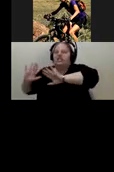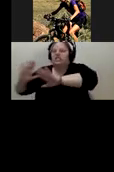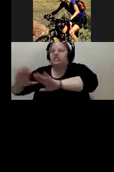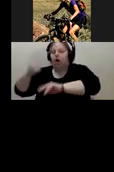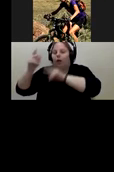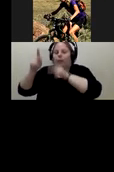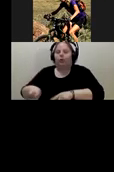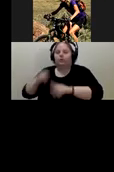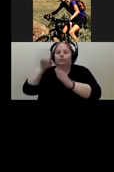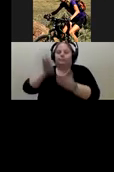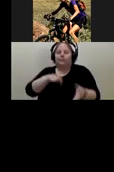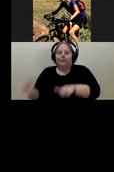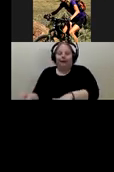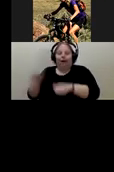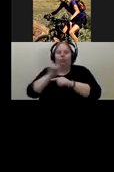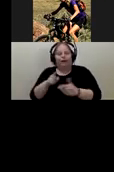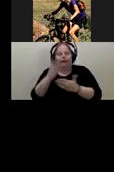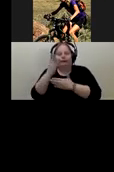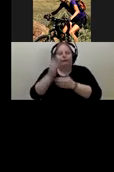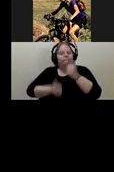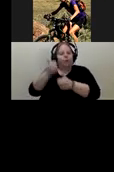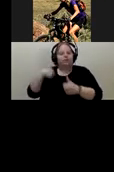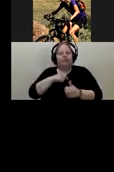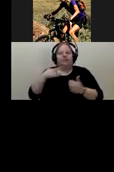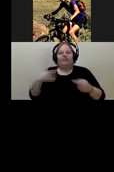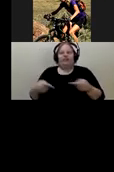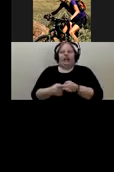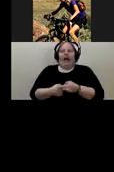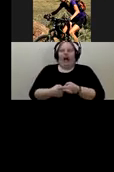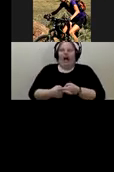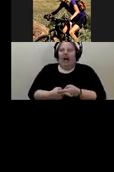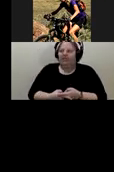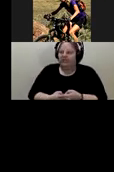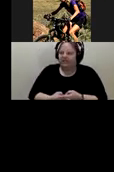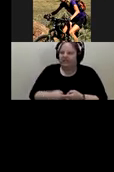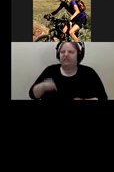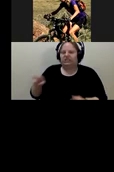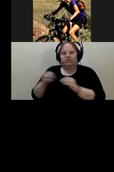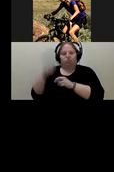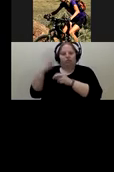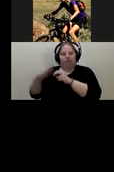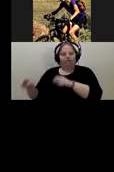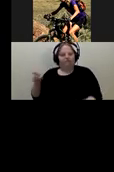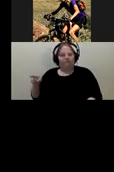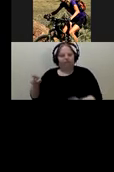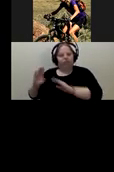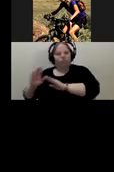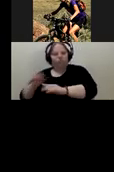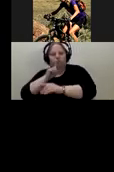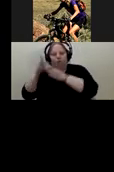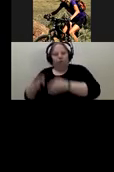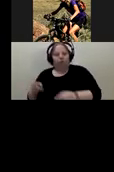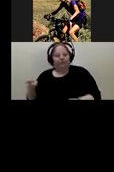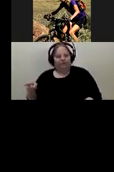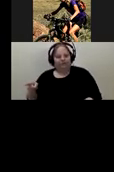risk, somehow for the majority of us, is way more difficult. So this is